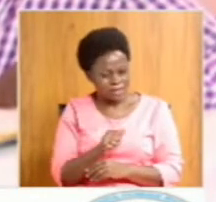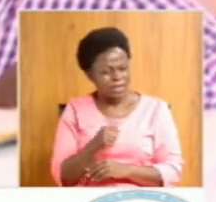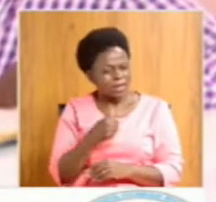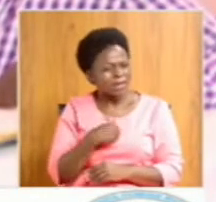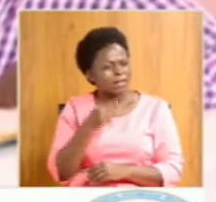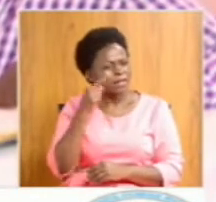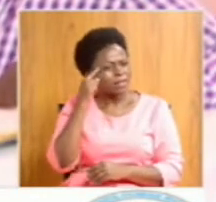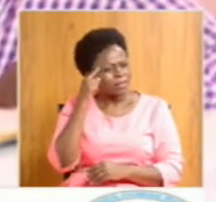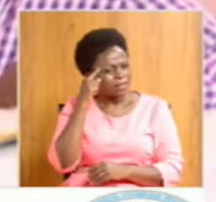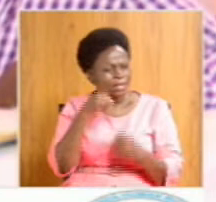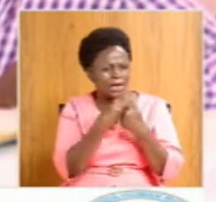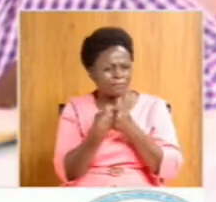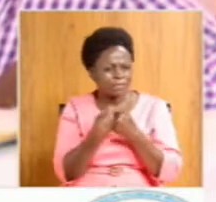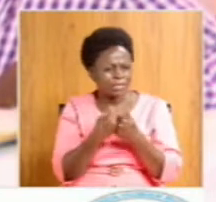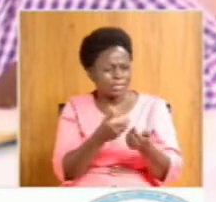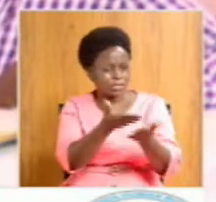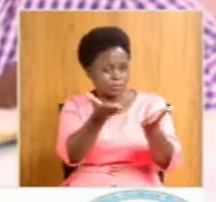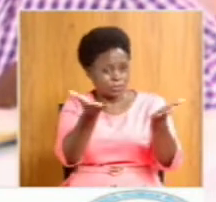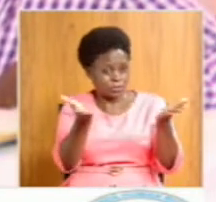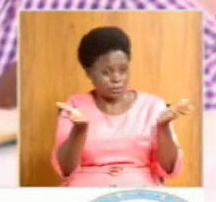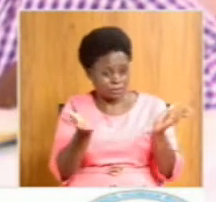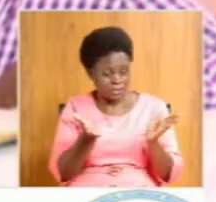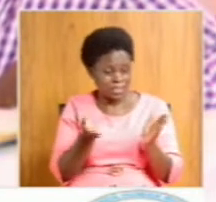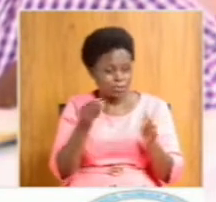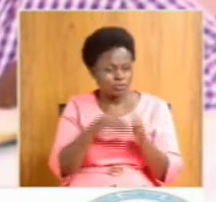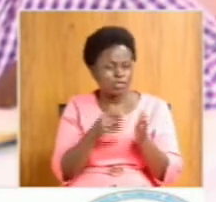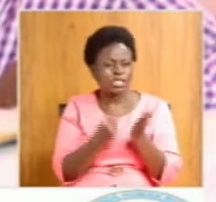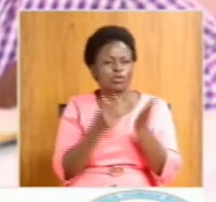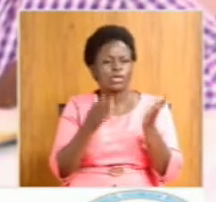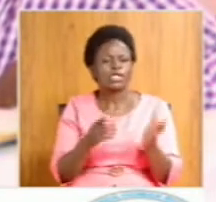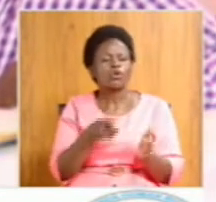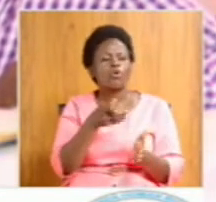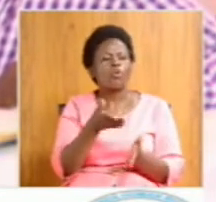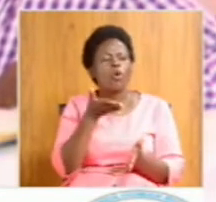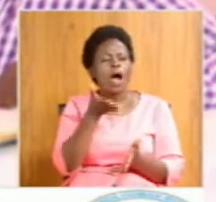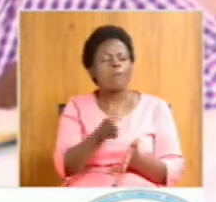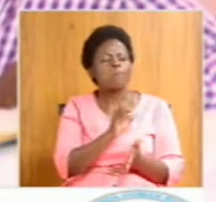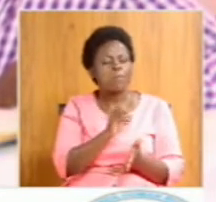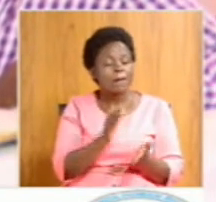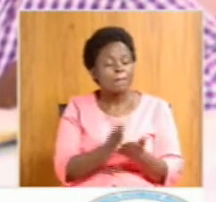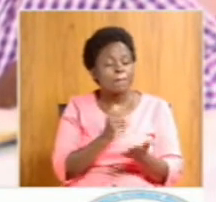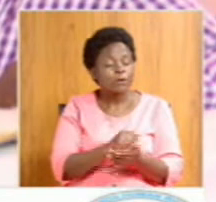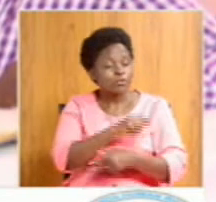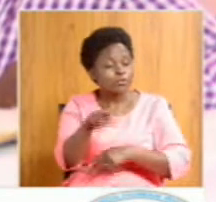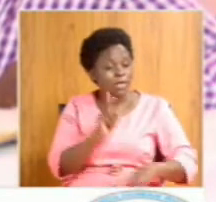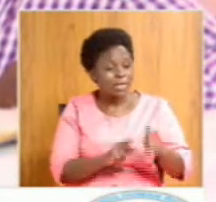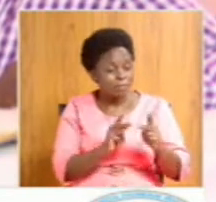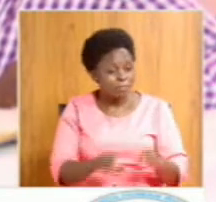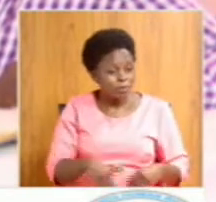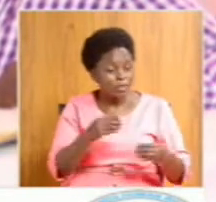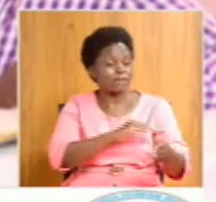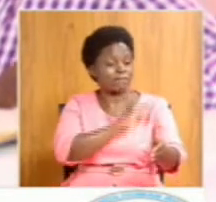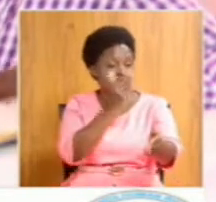I think they have challenged all of us, including Ugandans who are not in this auditorium, because we are the people who give the